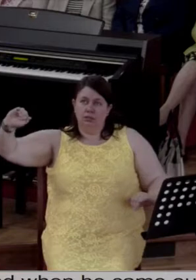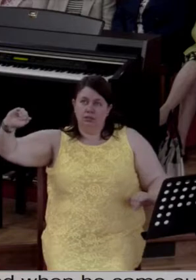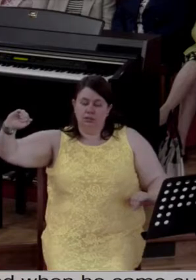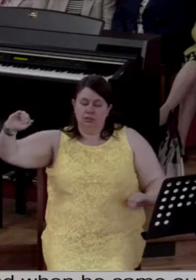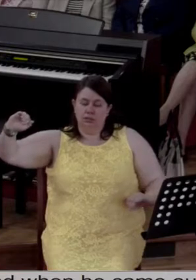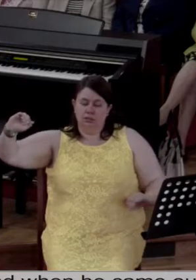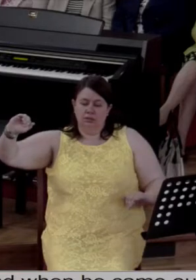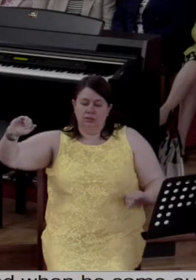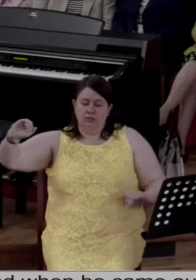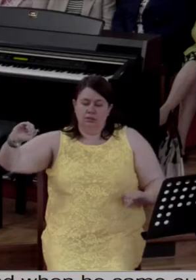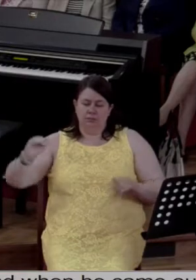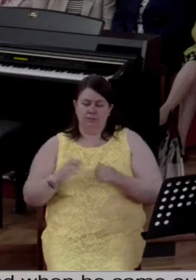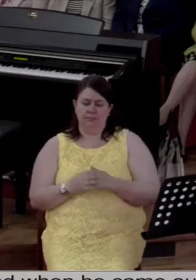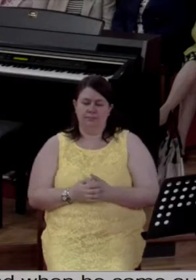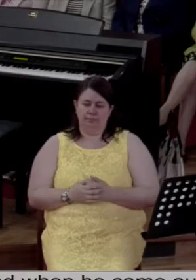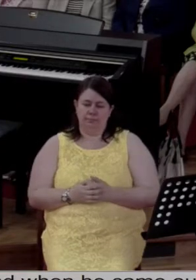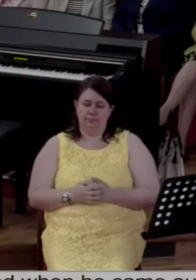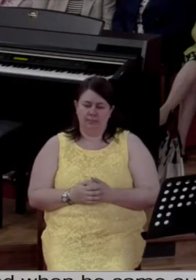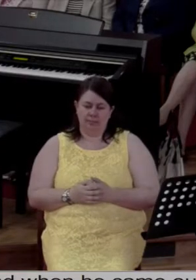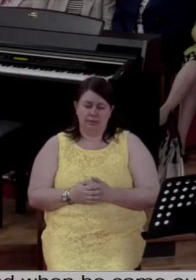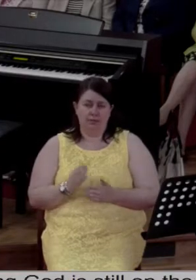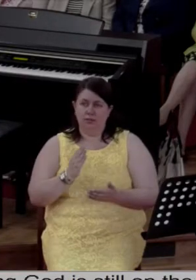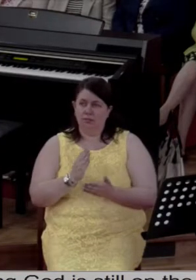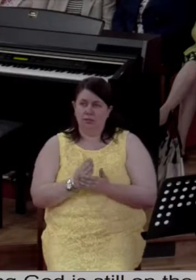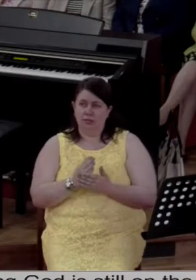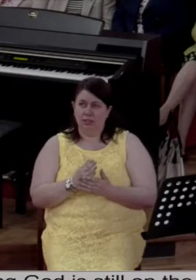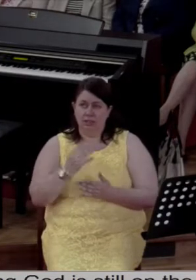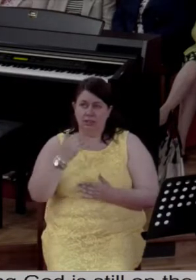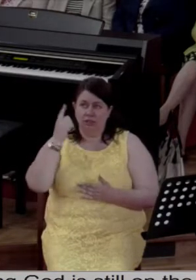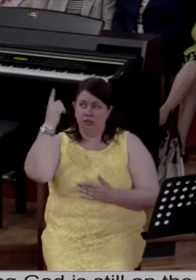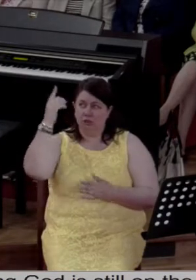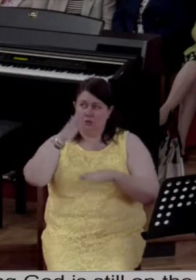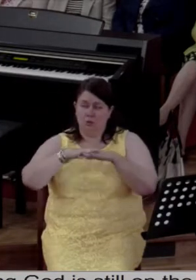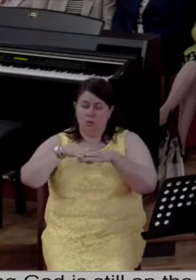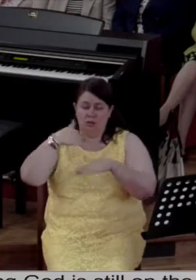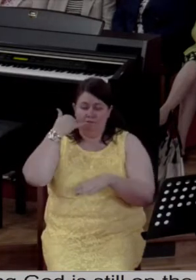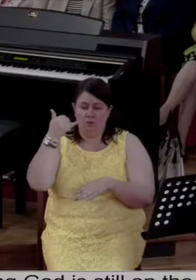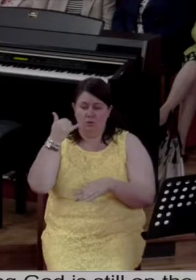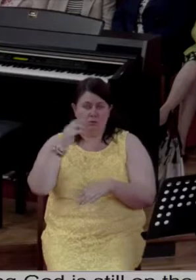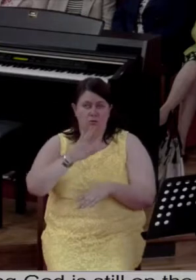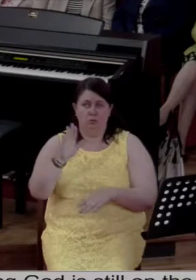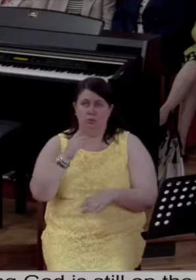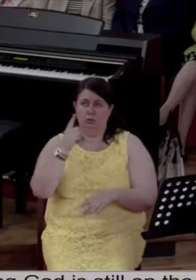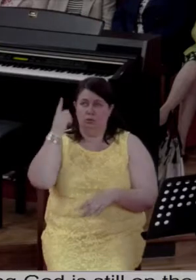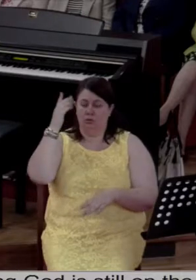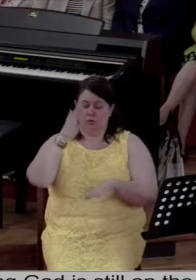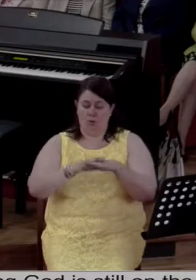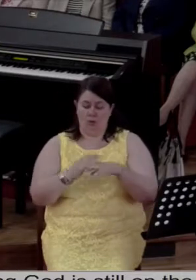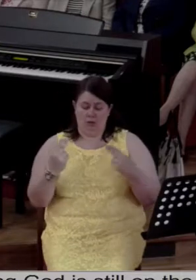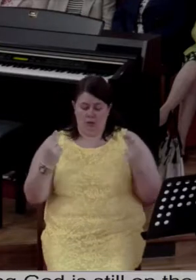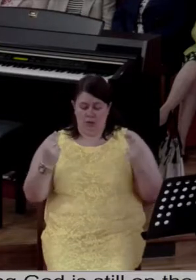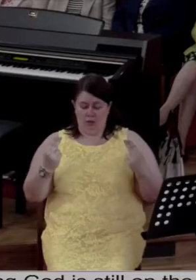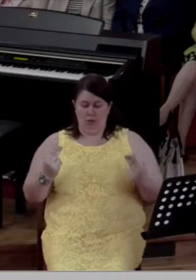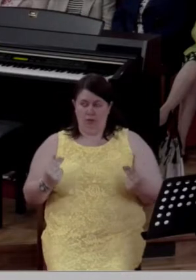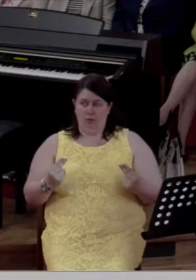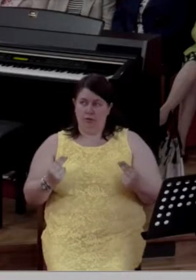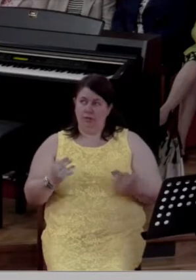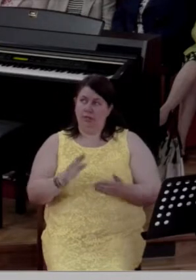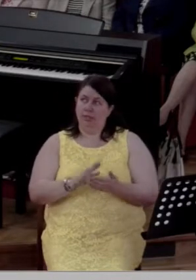My friends, God is not on the phone. He's on the throne. And he has